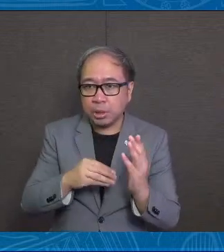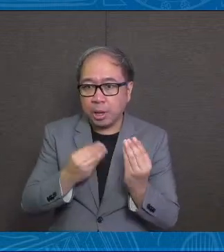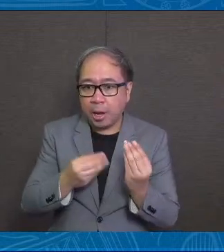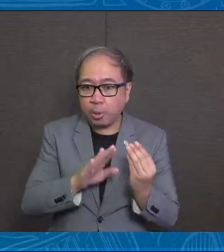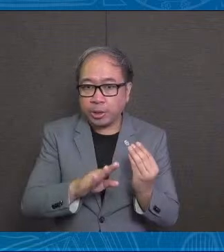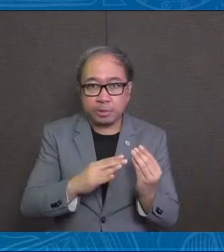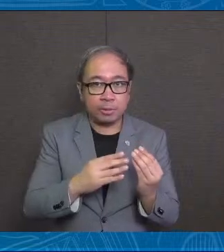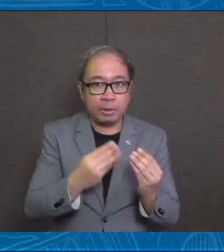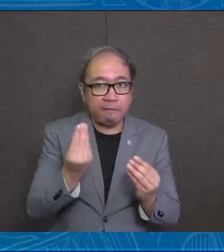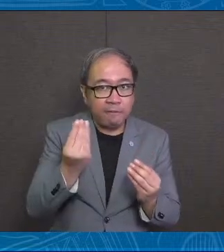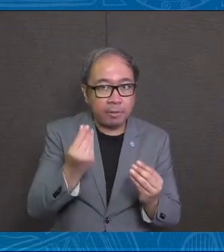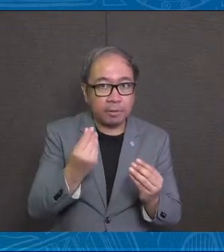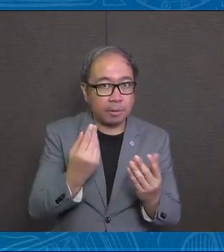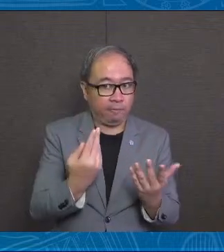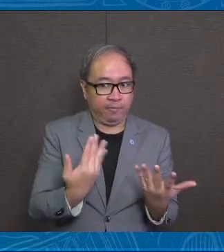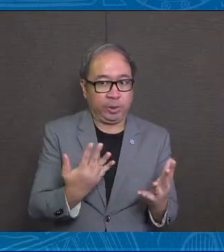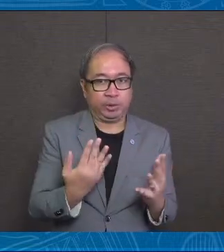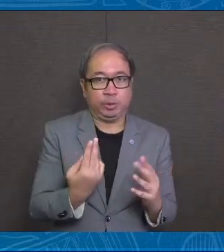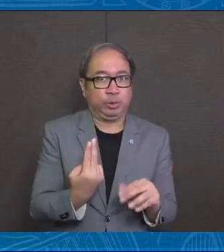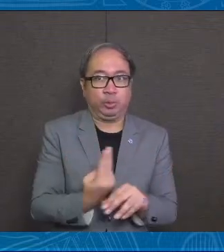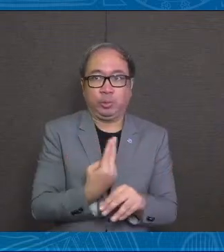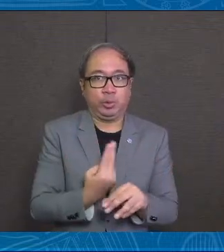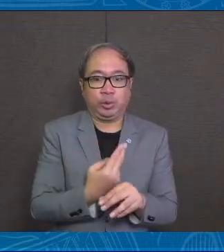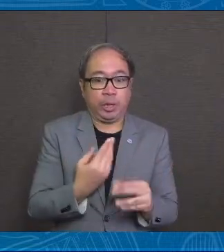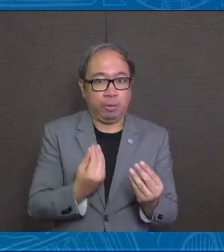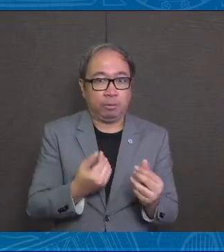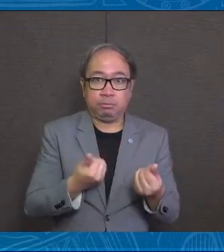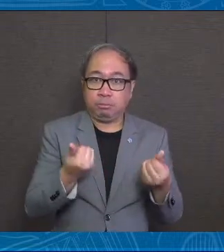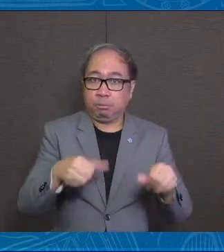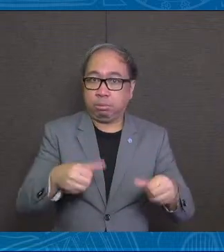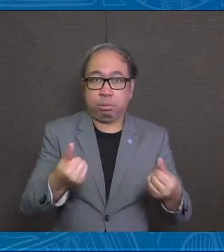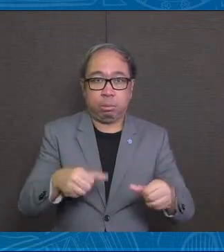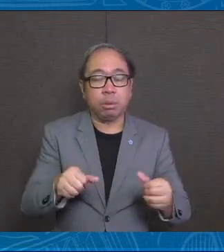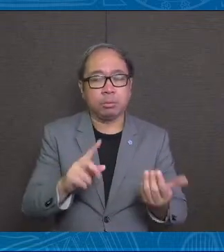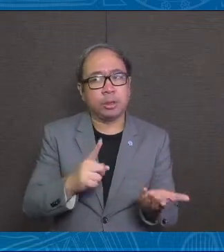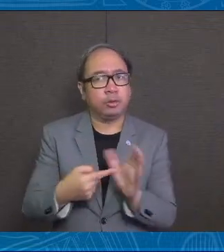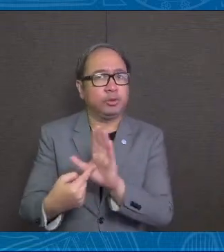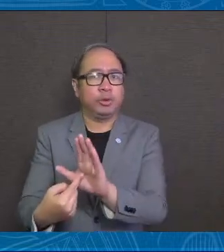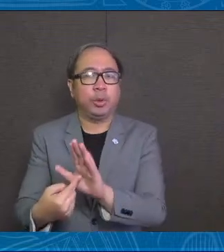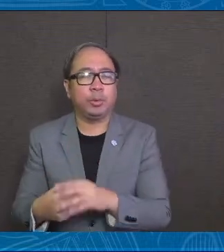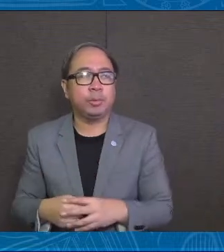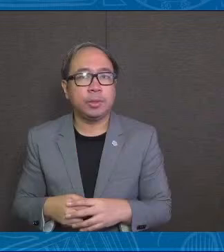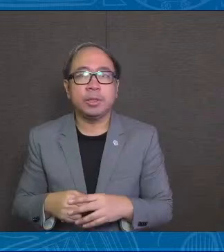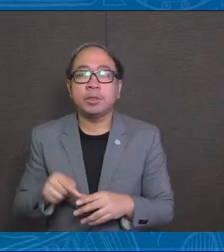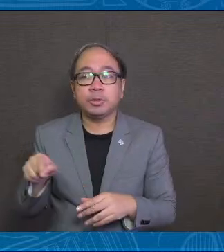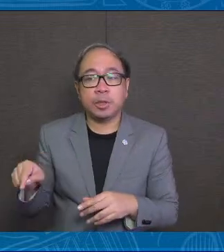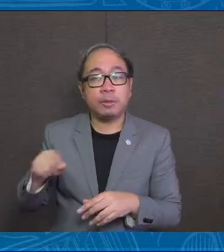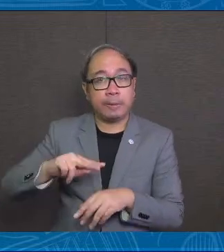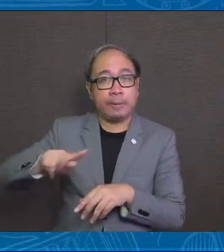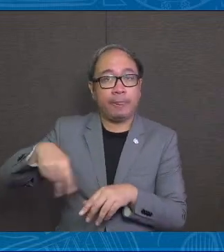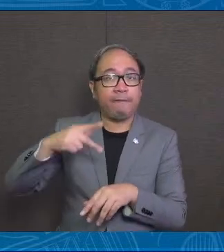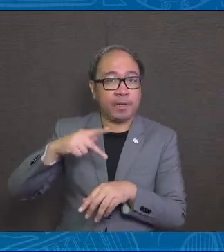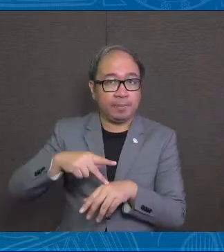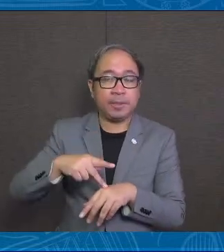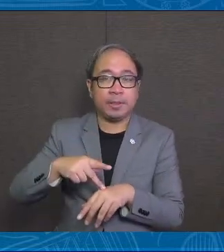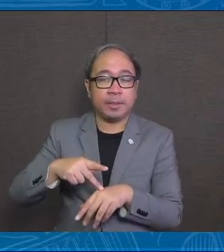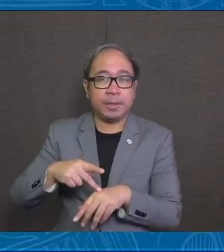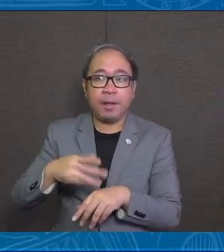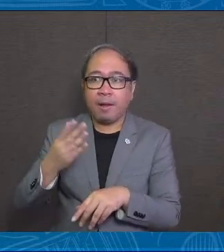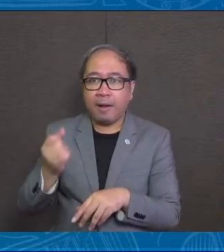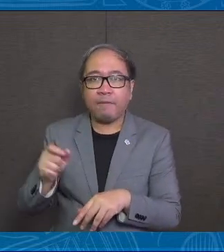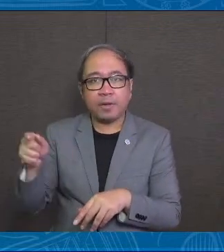of fund. And second one is we have like the Philippines is in experience is that we have the state